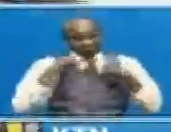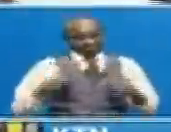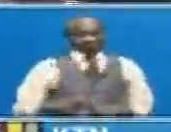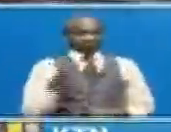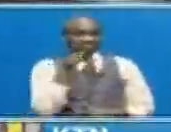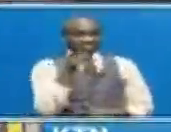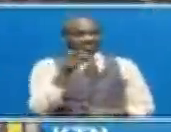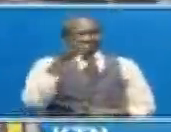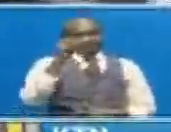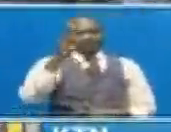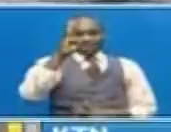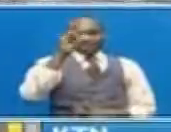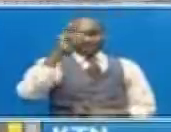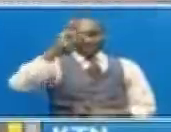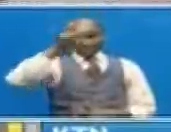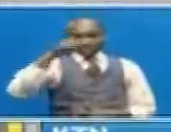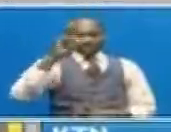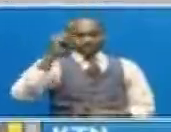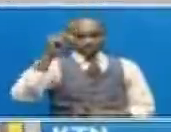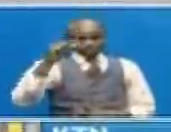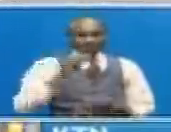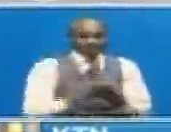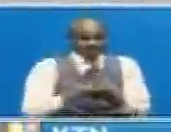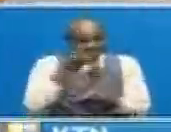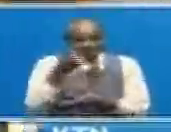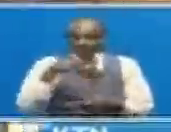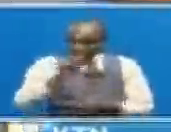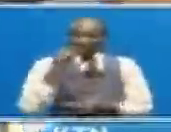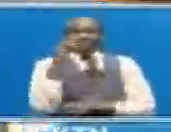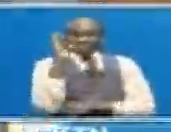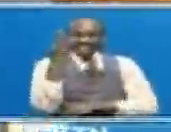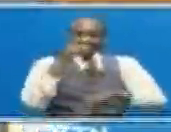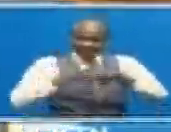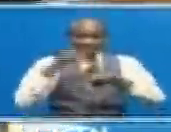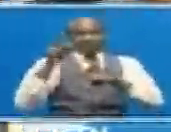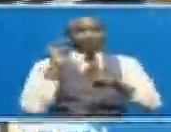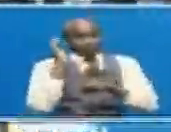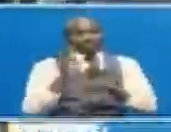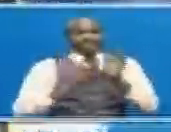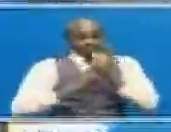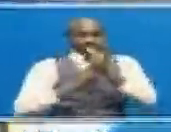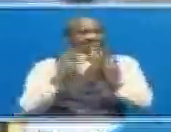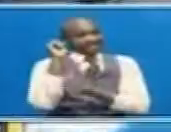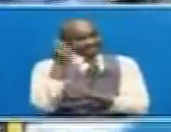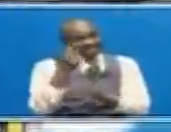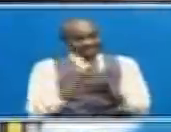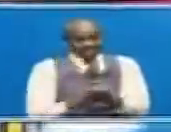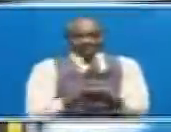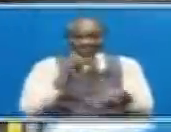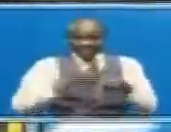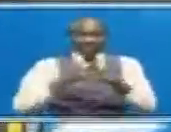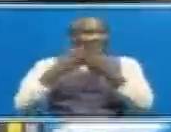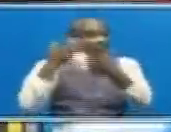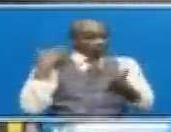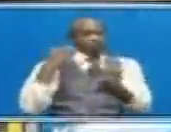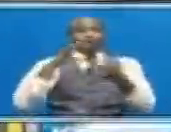made the Kenyan team, while Kipsang will be donning the national colors for the third time after his World Half Marathon and London Olympics appearance,